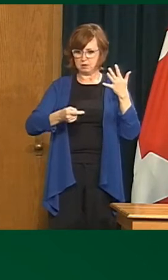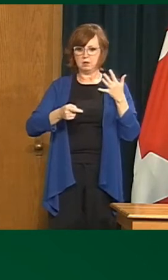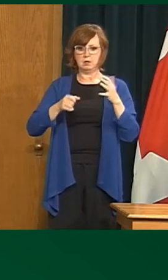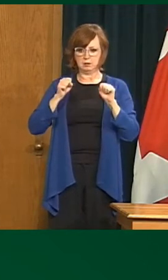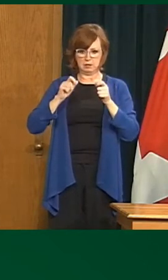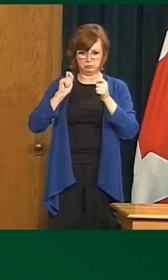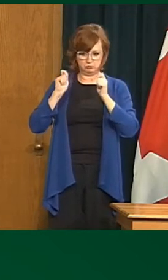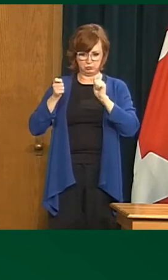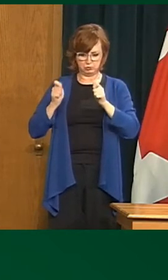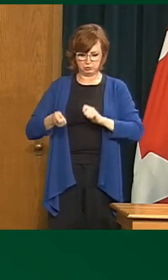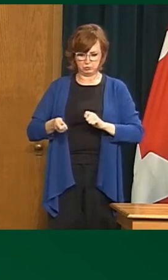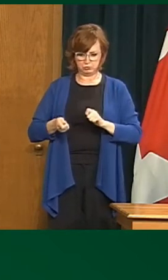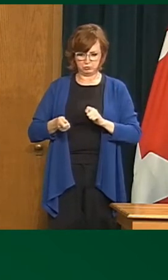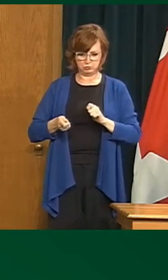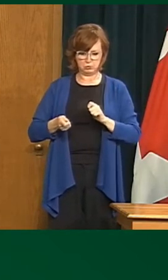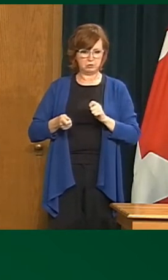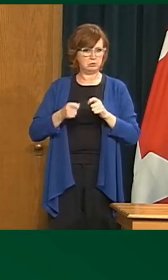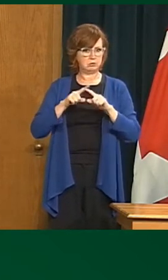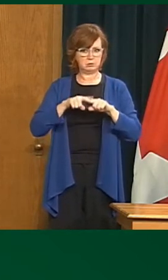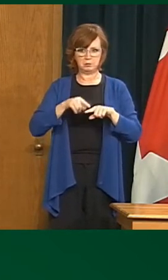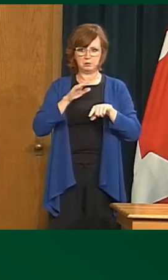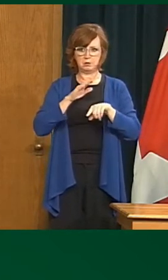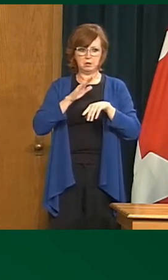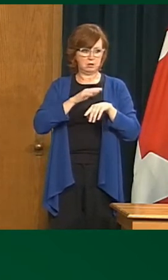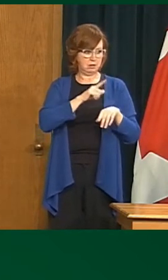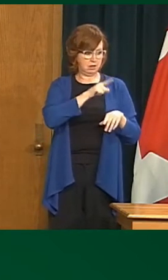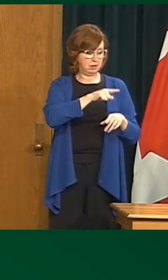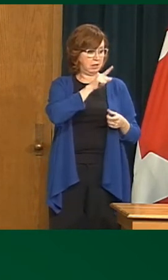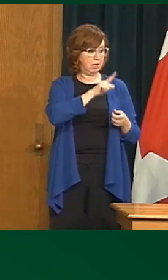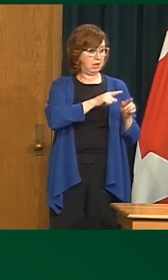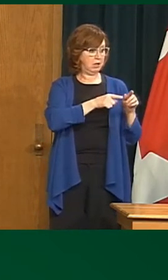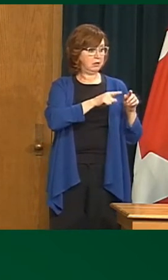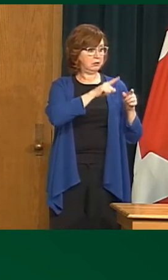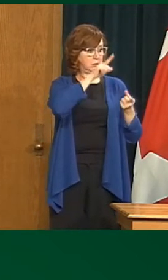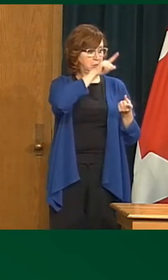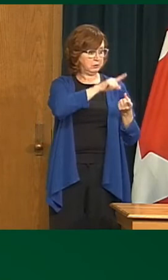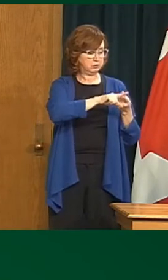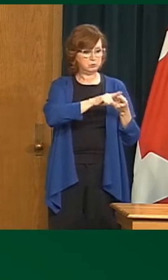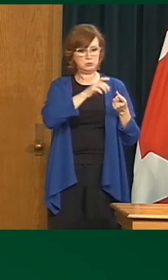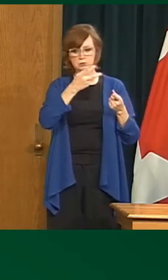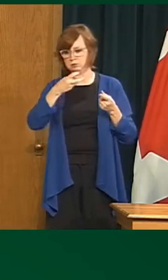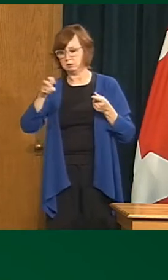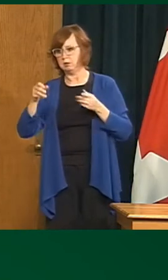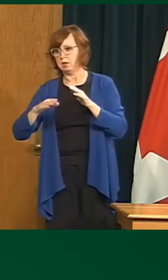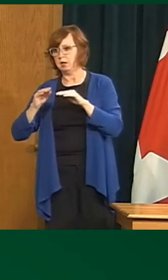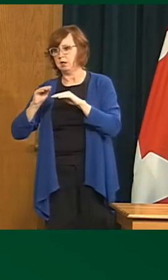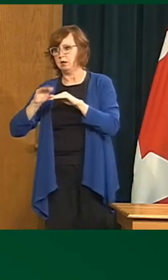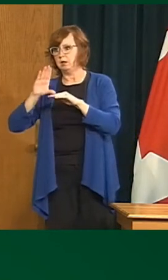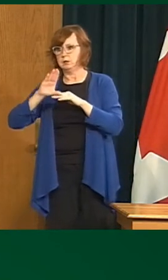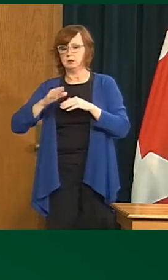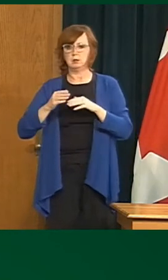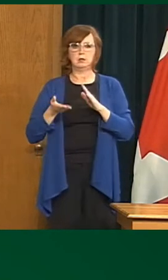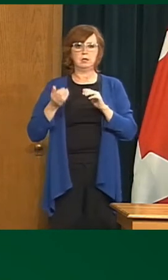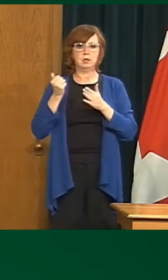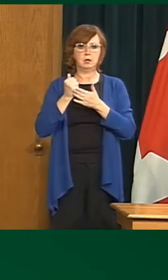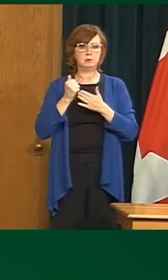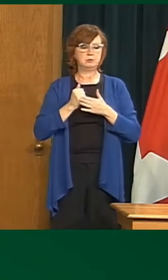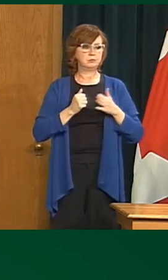able to offer to the community based on how we're managing COVID surges throughout this period of time. I just add to that, Arthur, and this